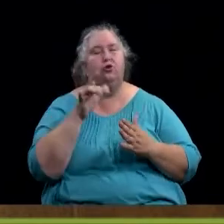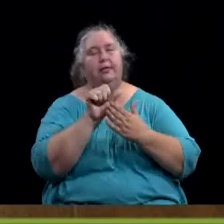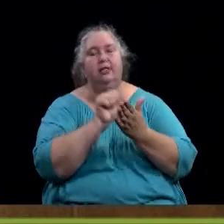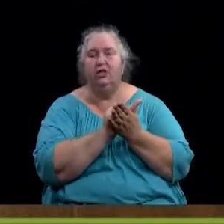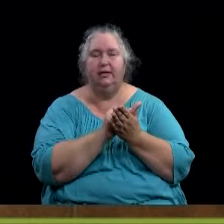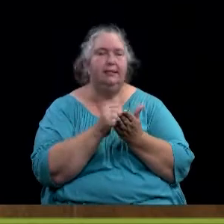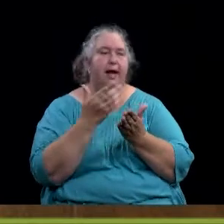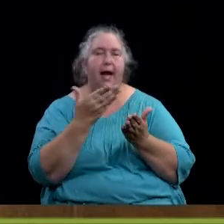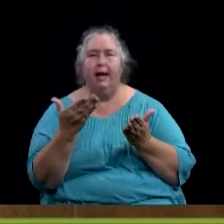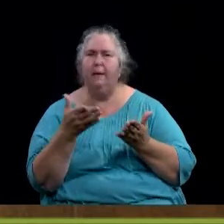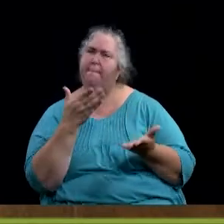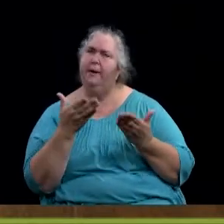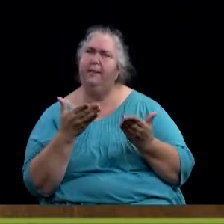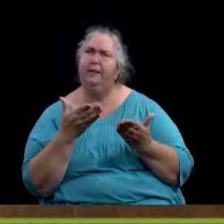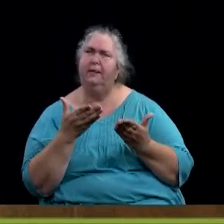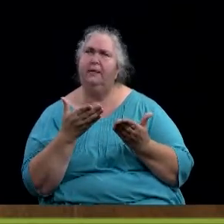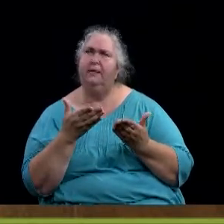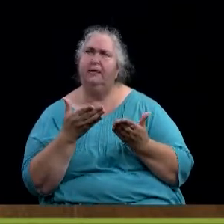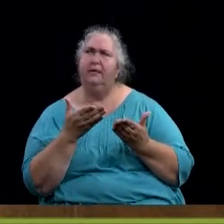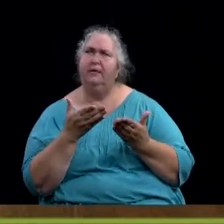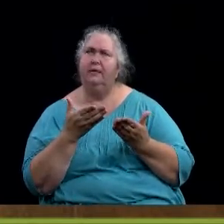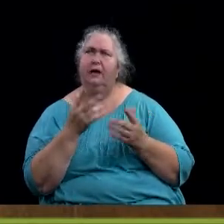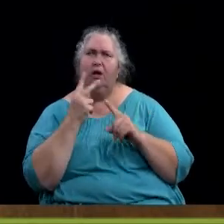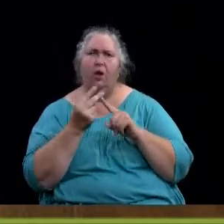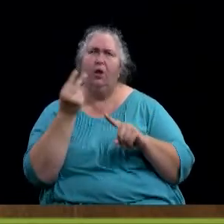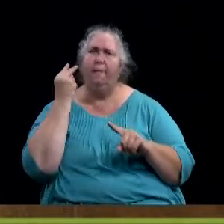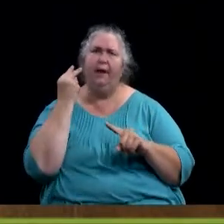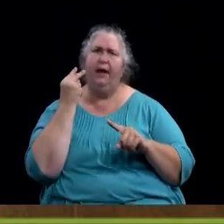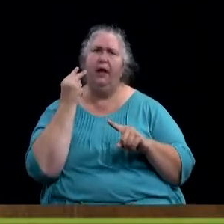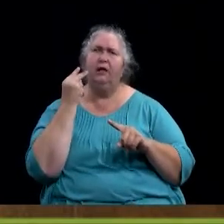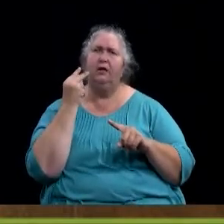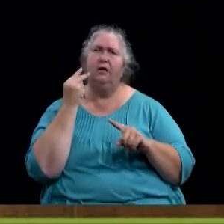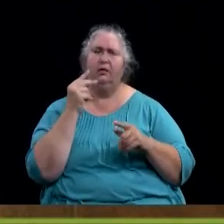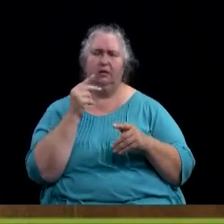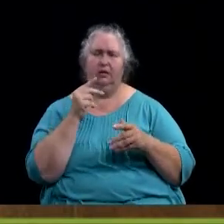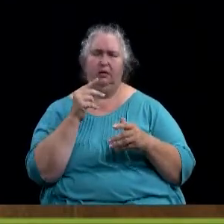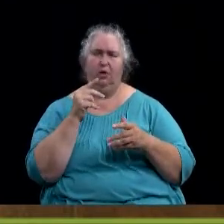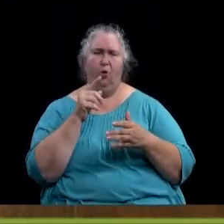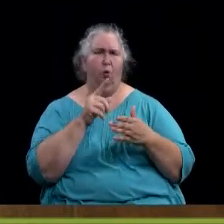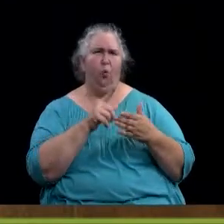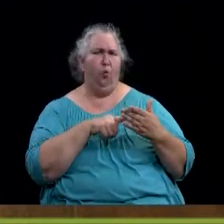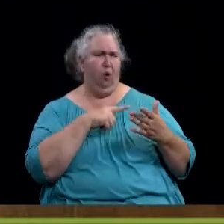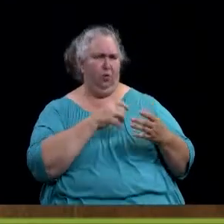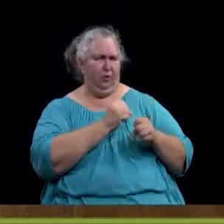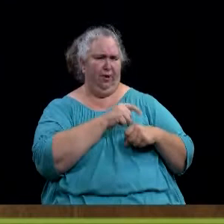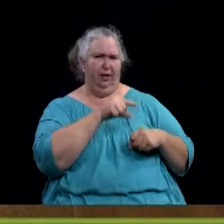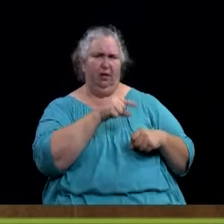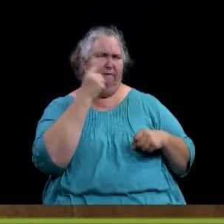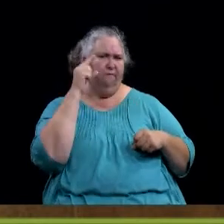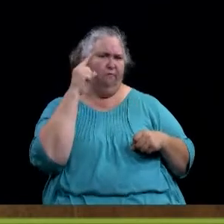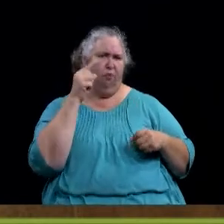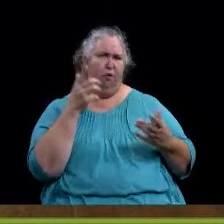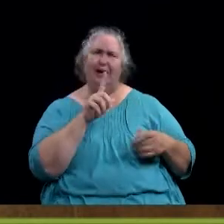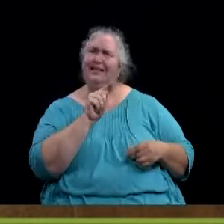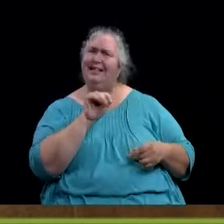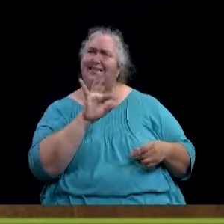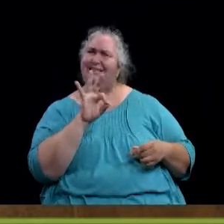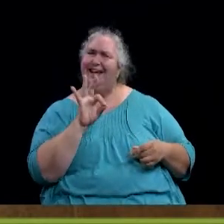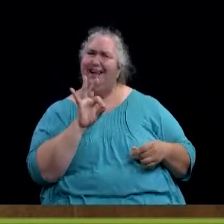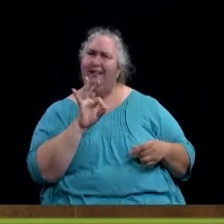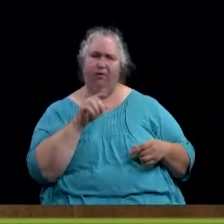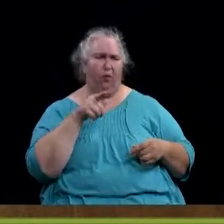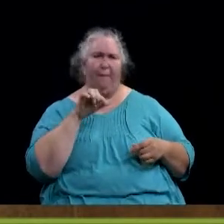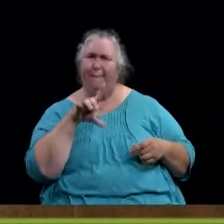back on what was the charter, what did we create those for, the TIF, what did we create the PID for, what did we create City Center